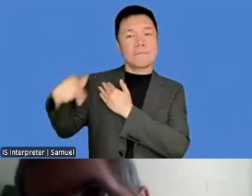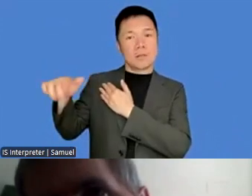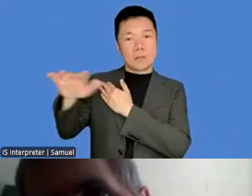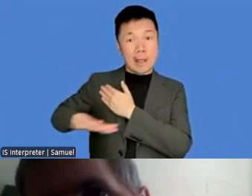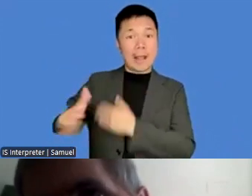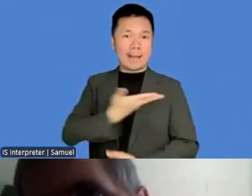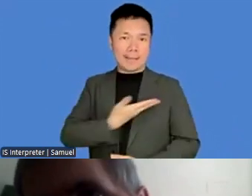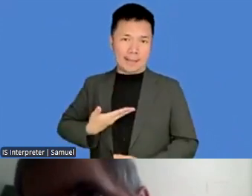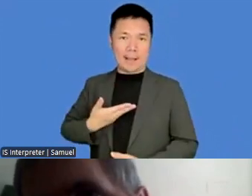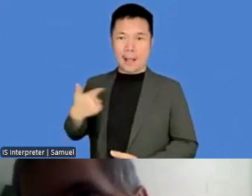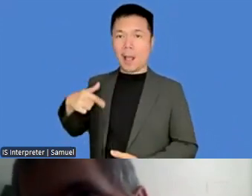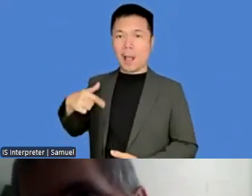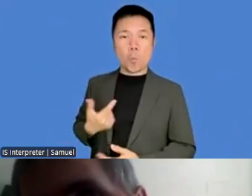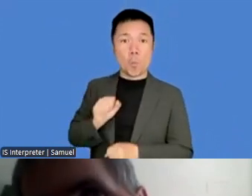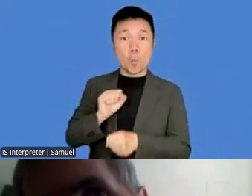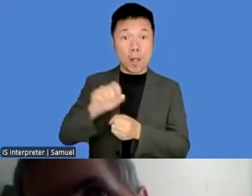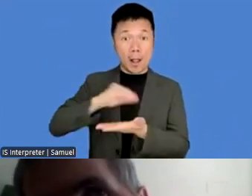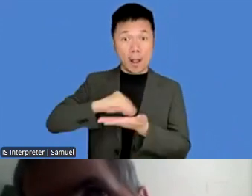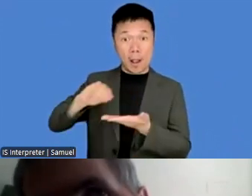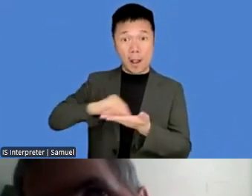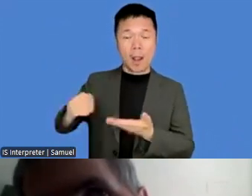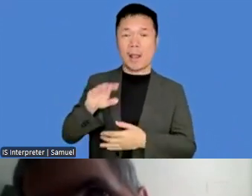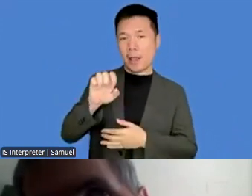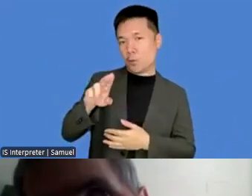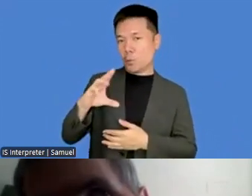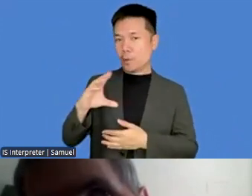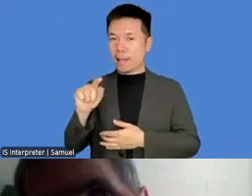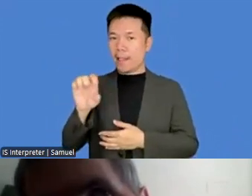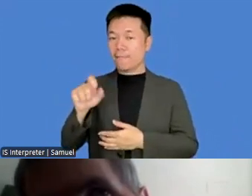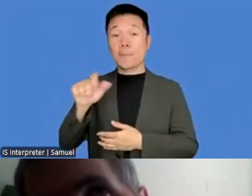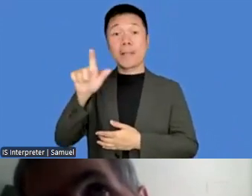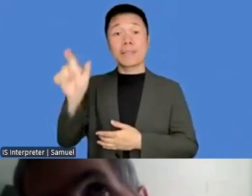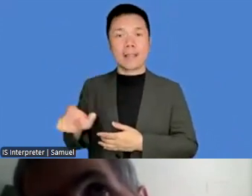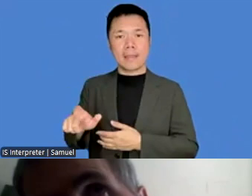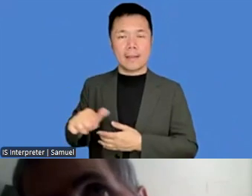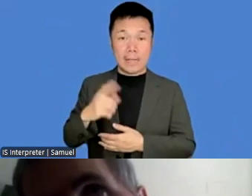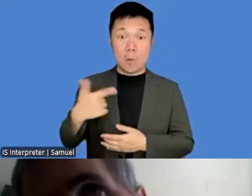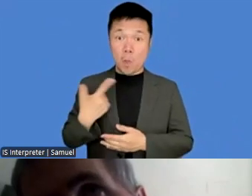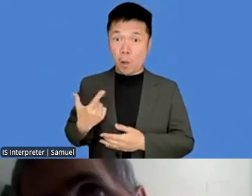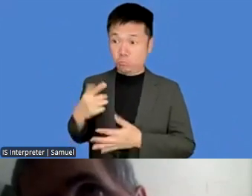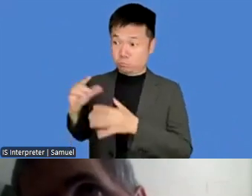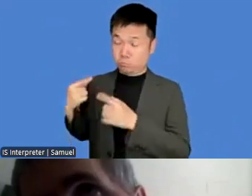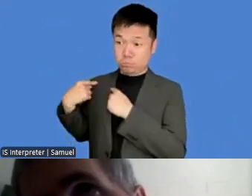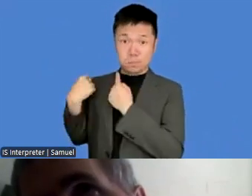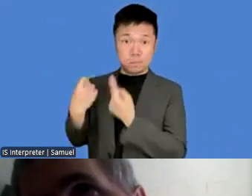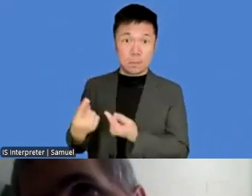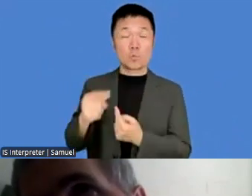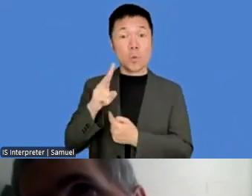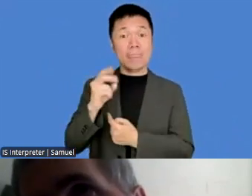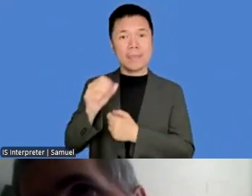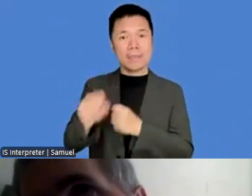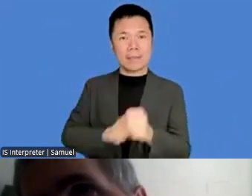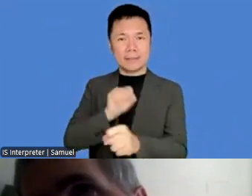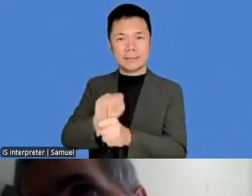EducAid. EducAid has been working in Palestine since more than 20 years,